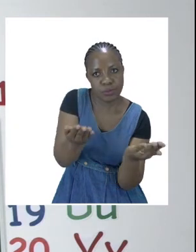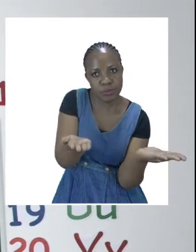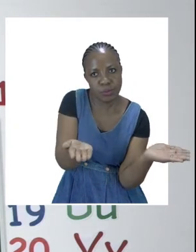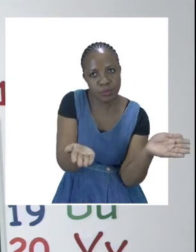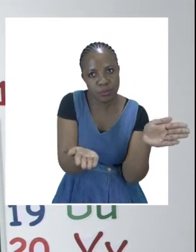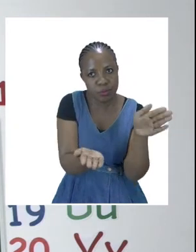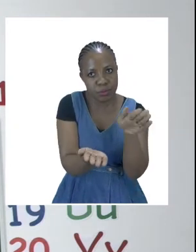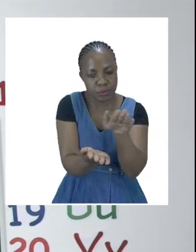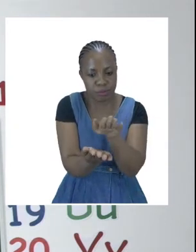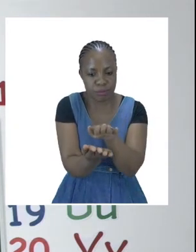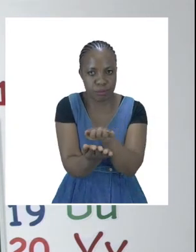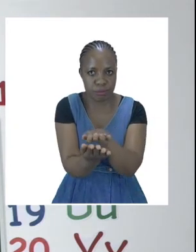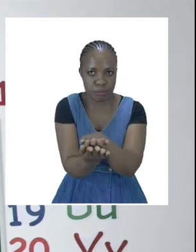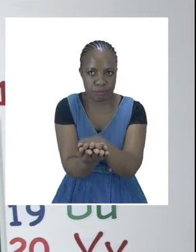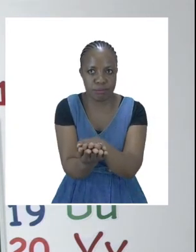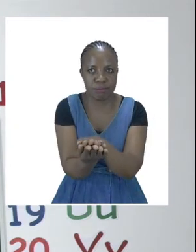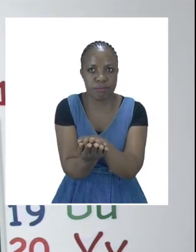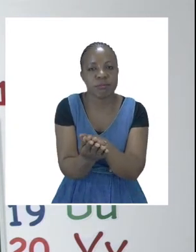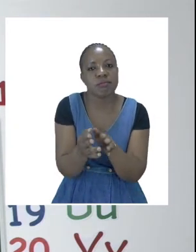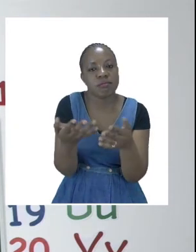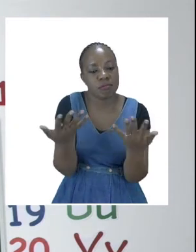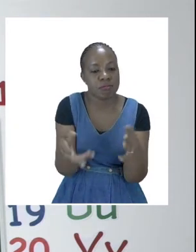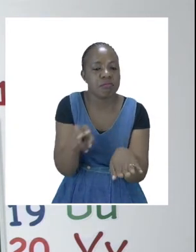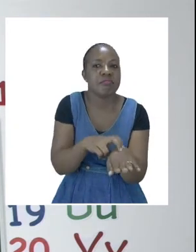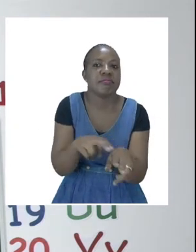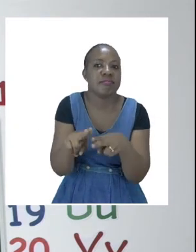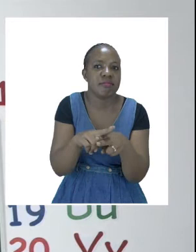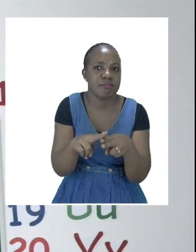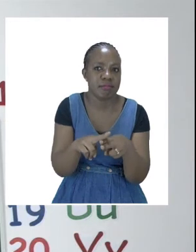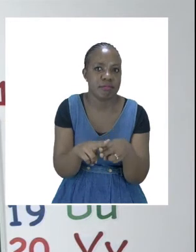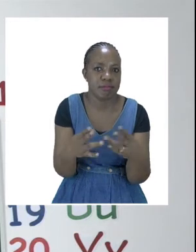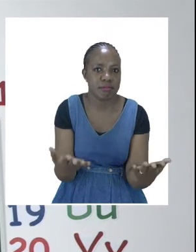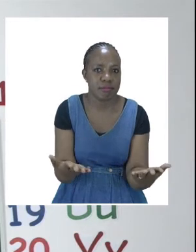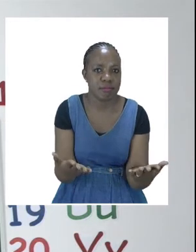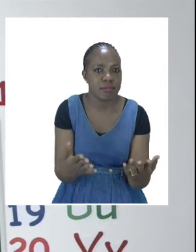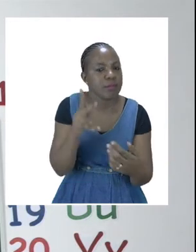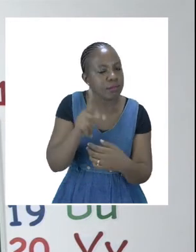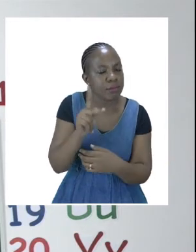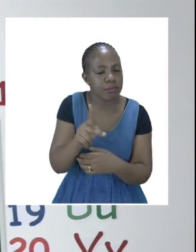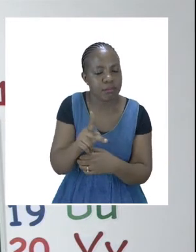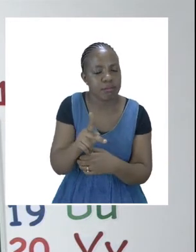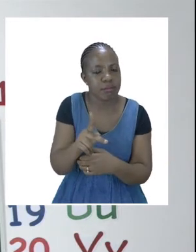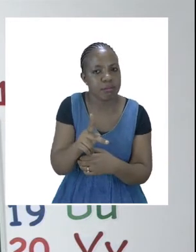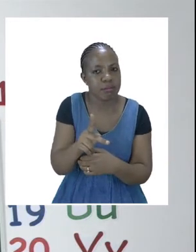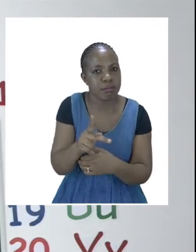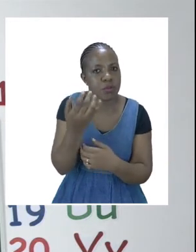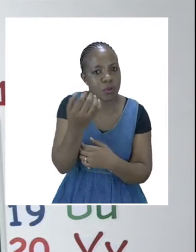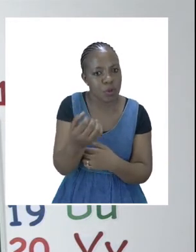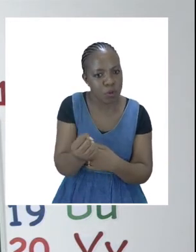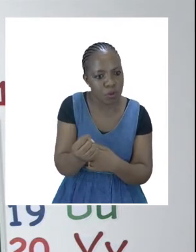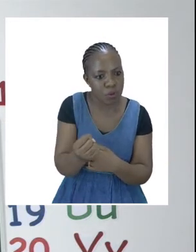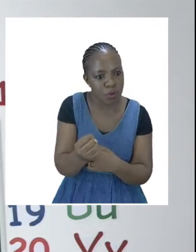it for ready to use. But there is more. We are also available on